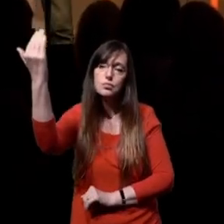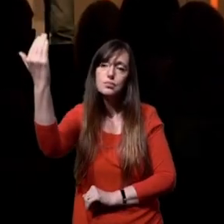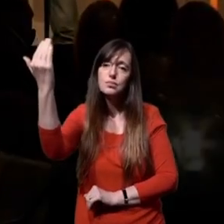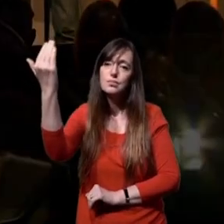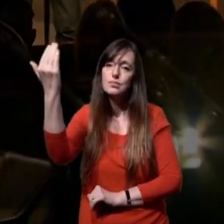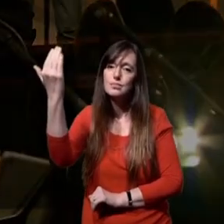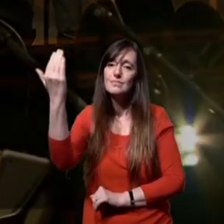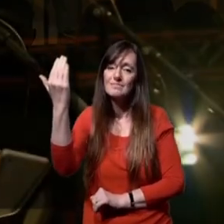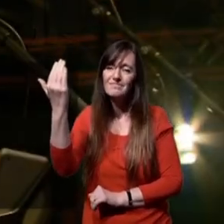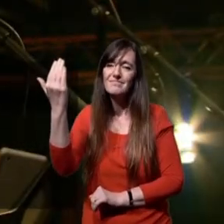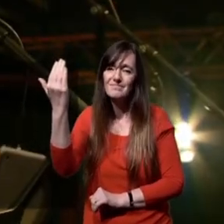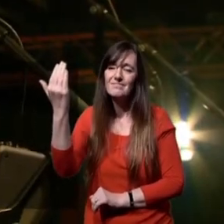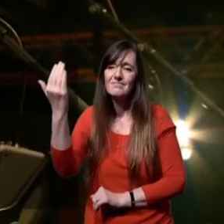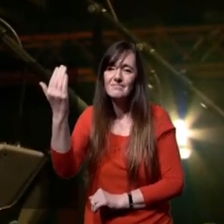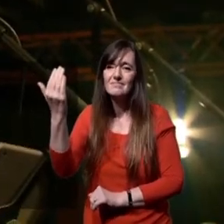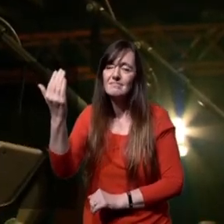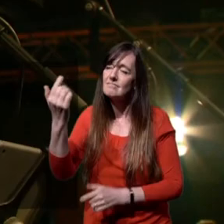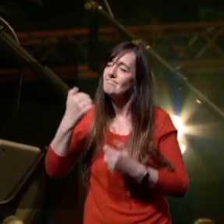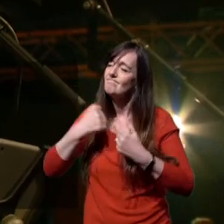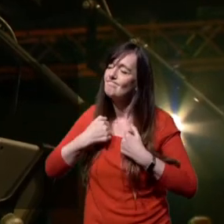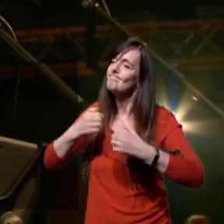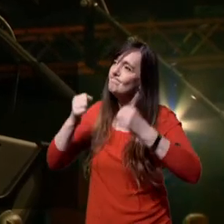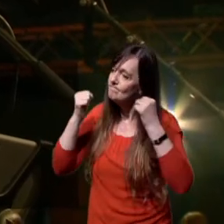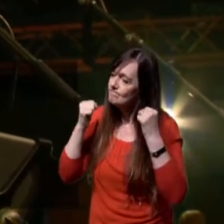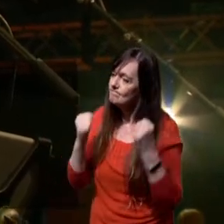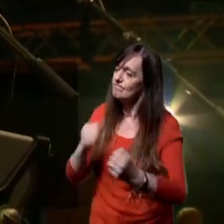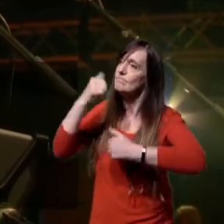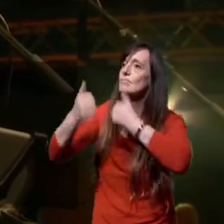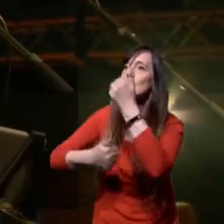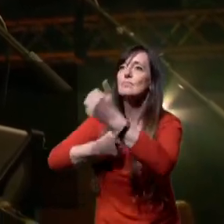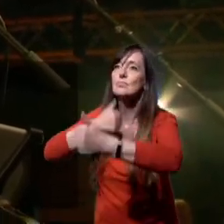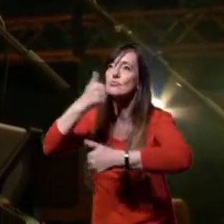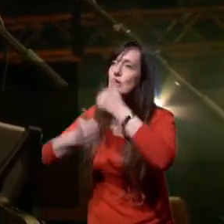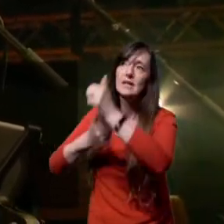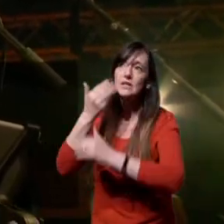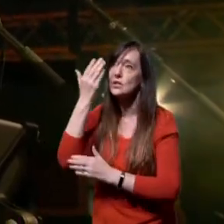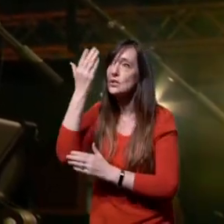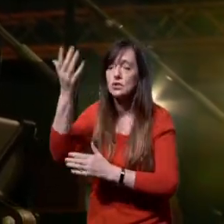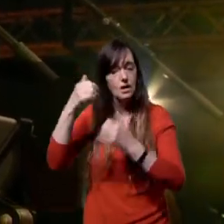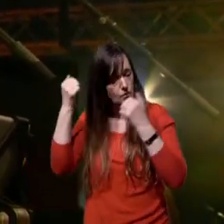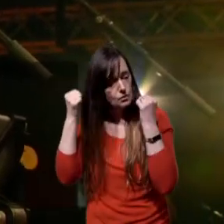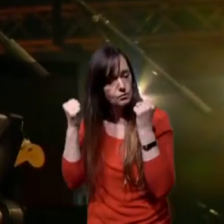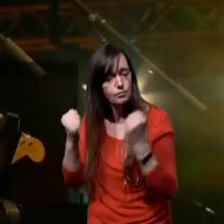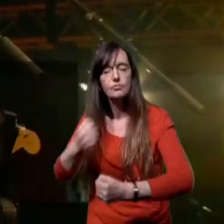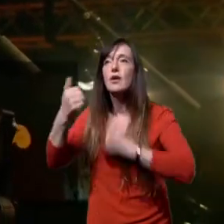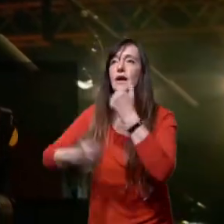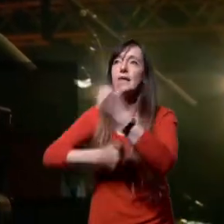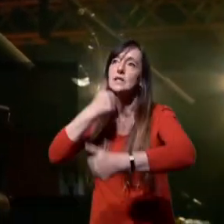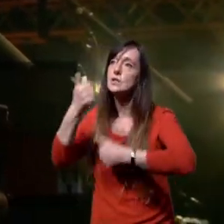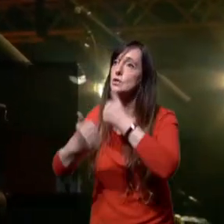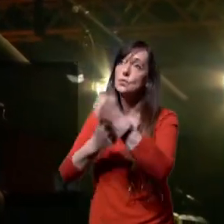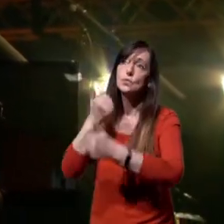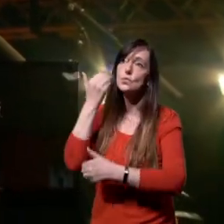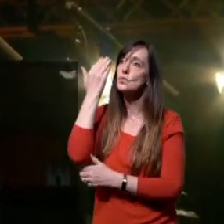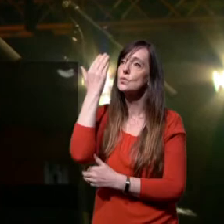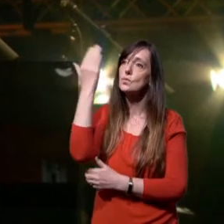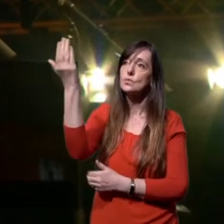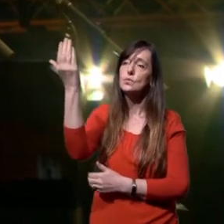comes, still I will praise you, still I will praise